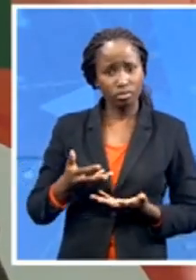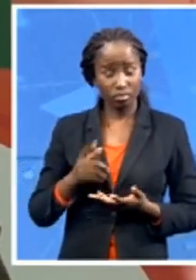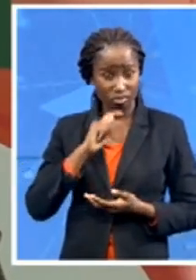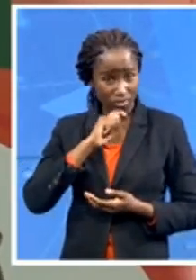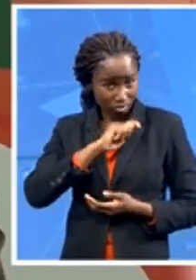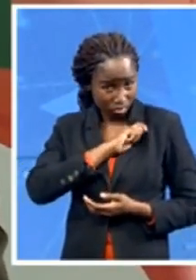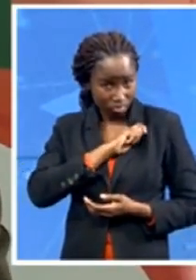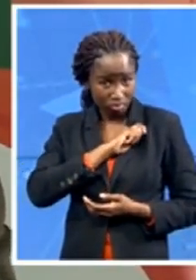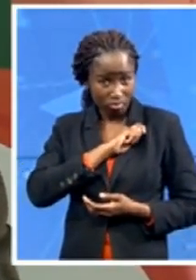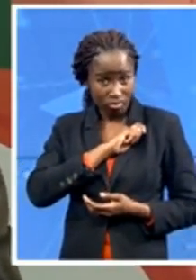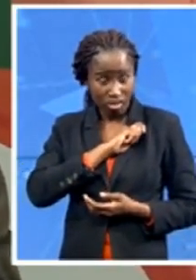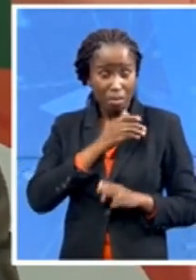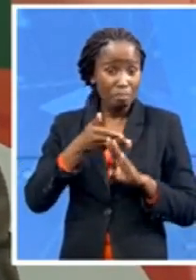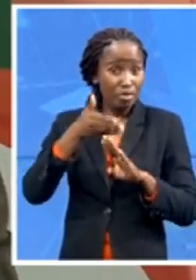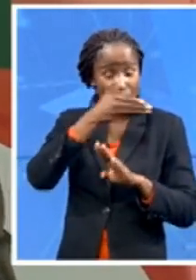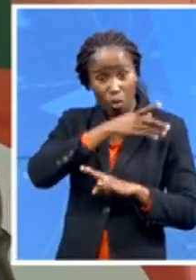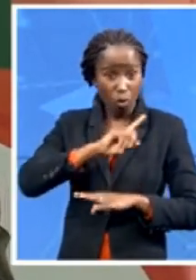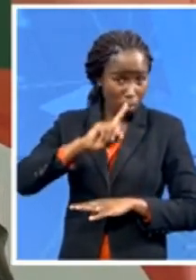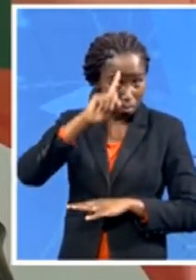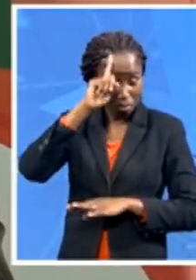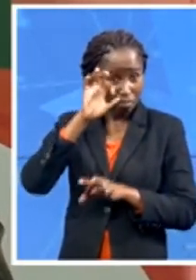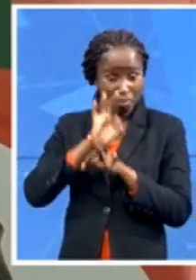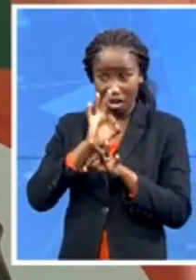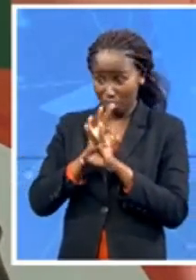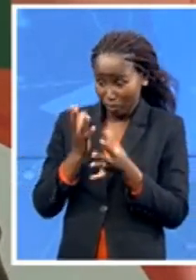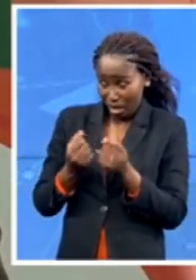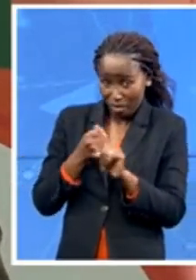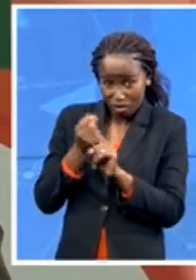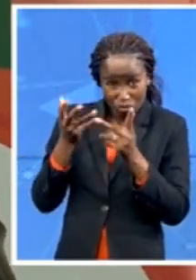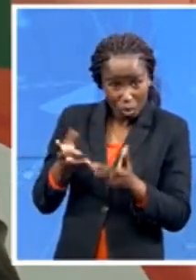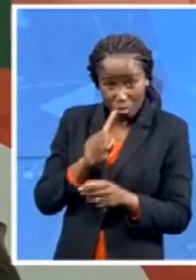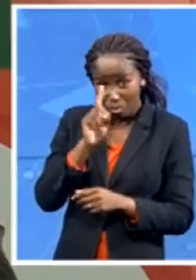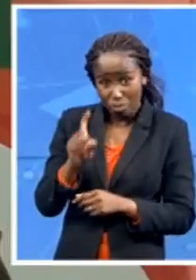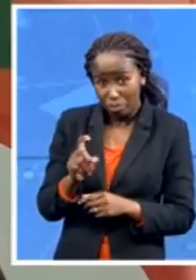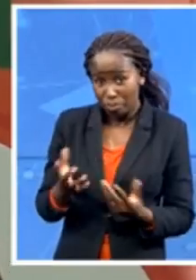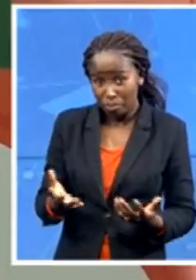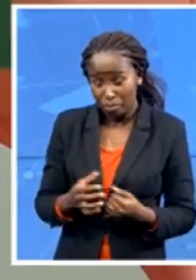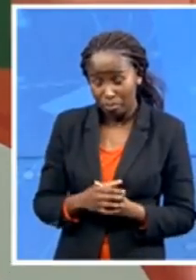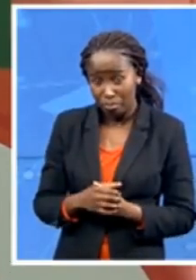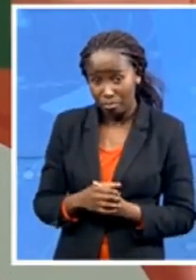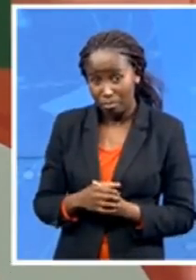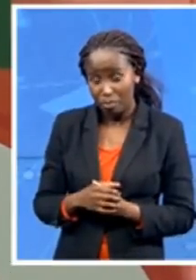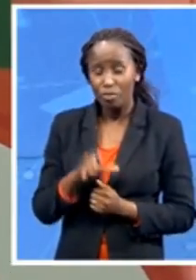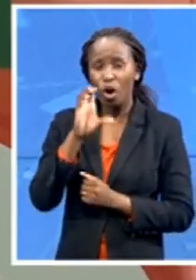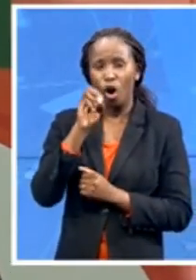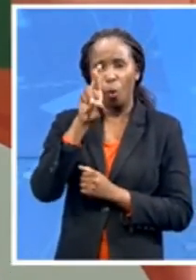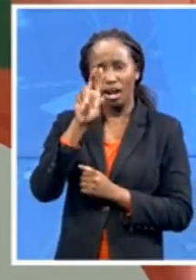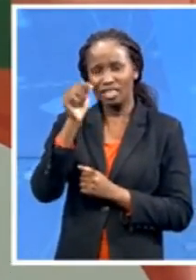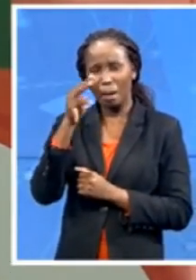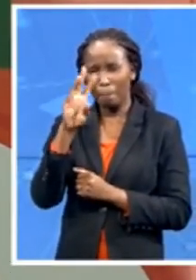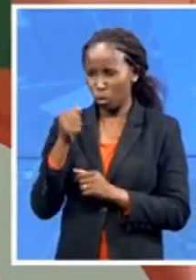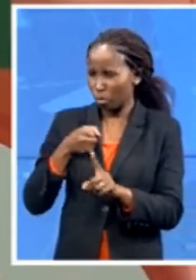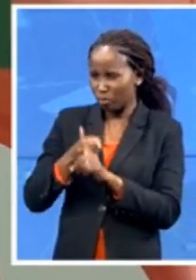sasishelwe ngumadiba le. Ingaba lela lifa lalishiywe ngo-OR Tambo. Ingaba lela lifana